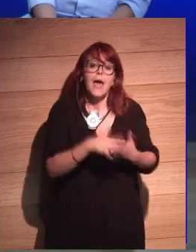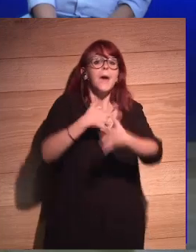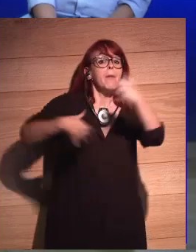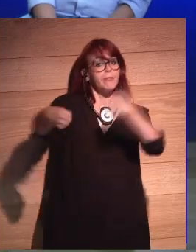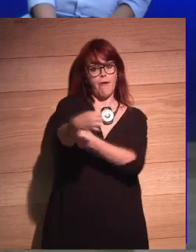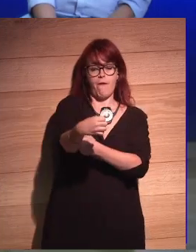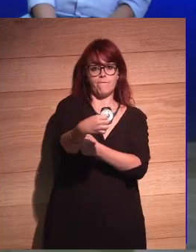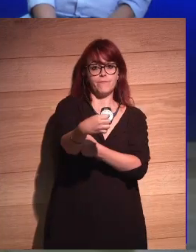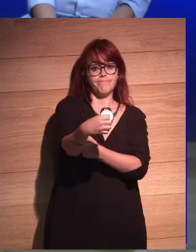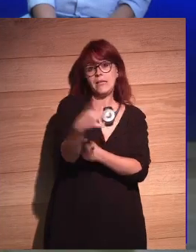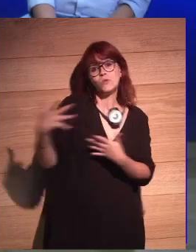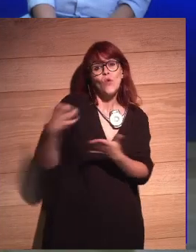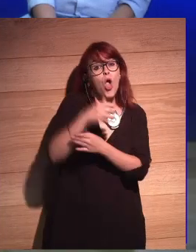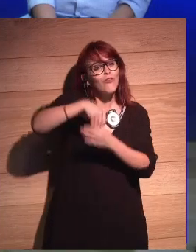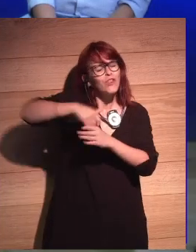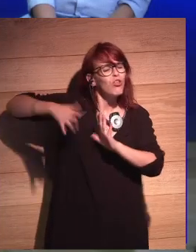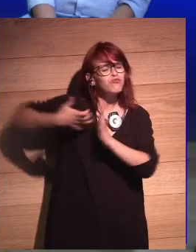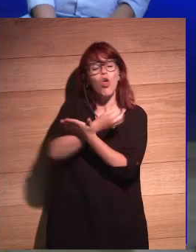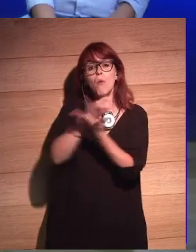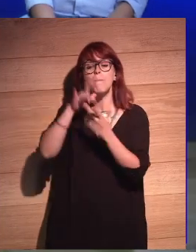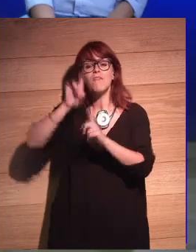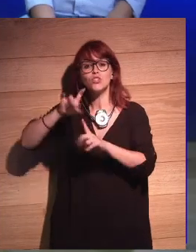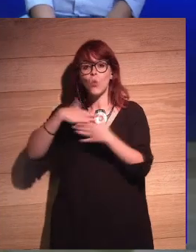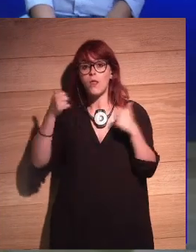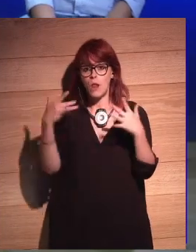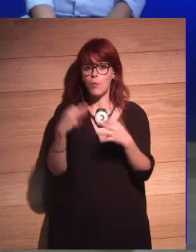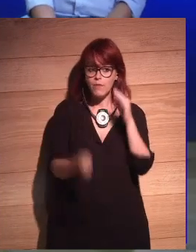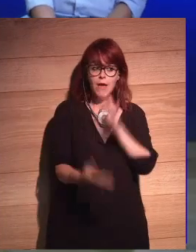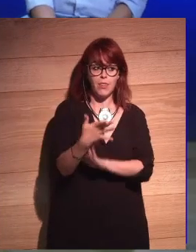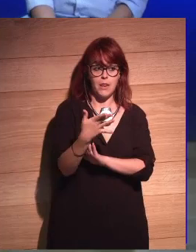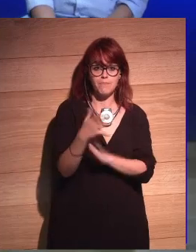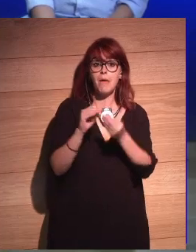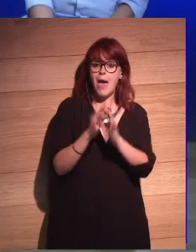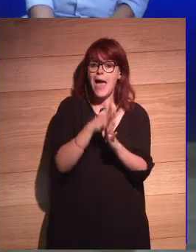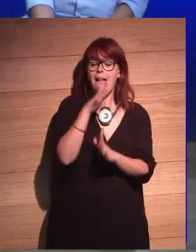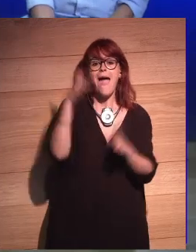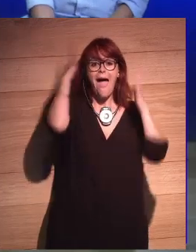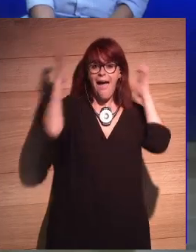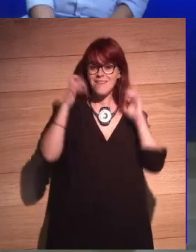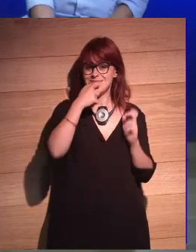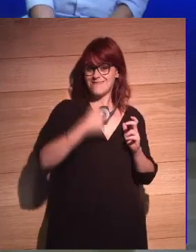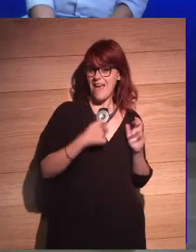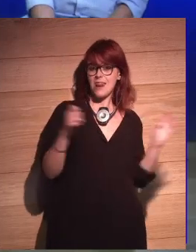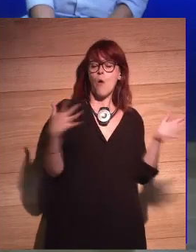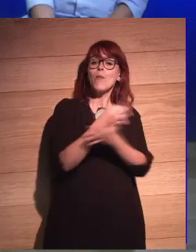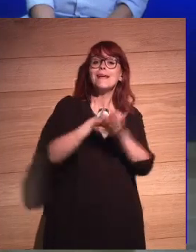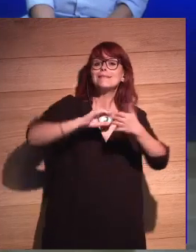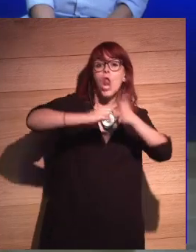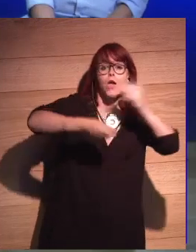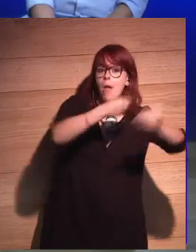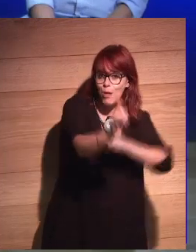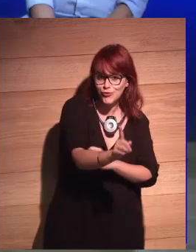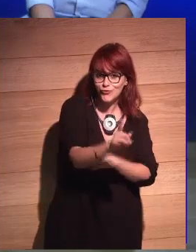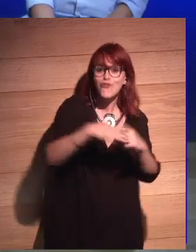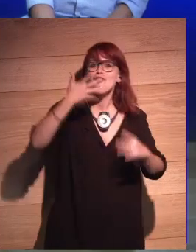feelings, empathy, and that content can be created by any teacher. As Einstein used to say, we are not speaking